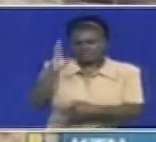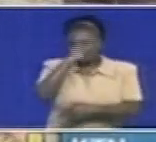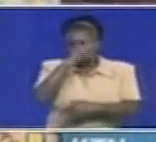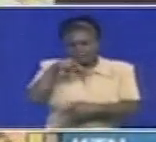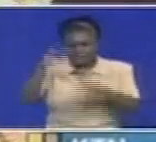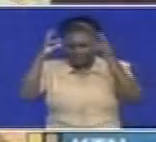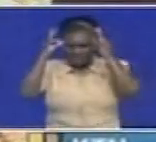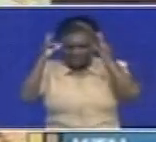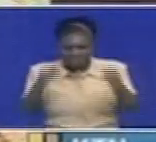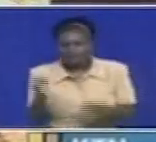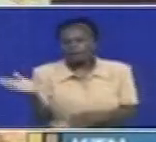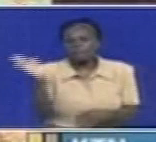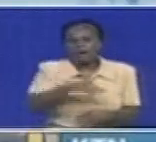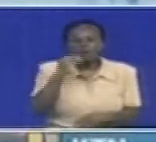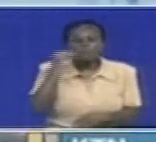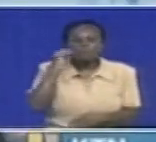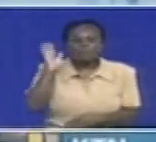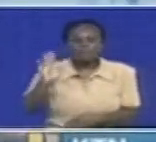she decided to go back to her house.